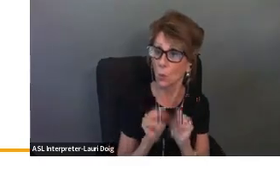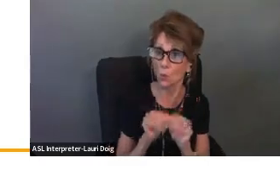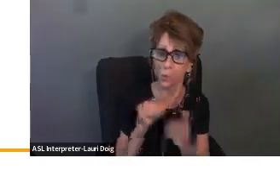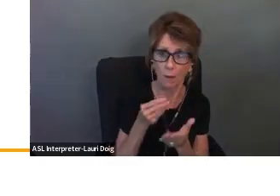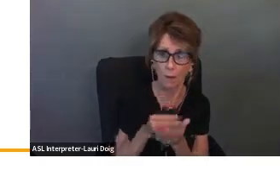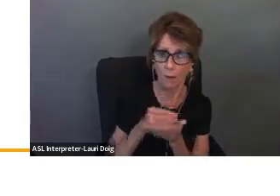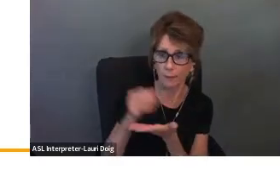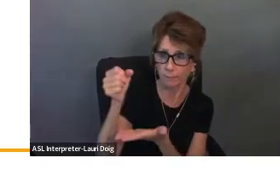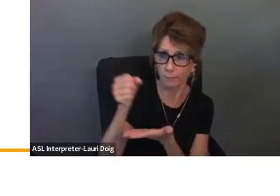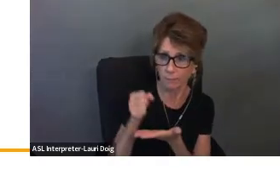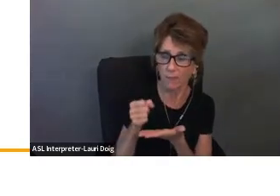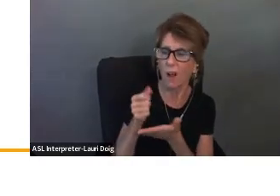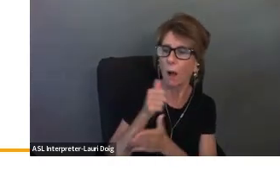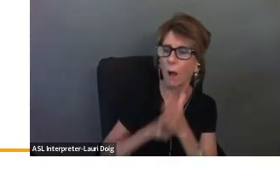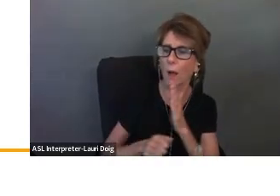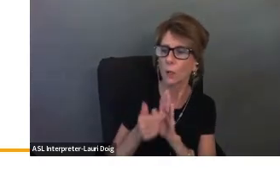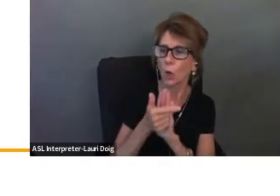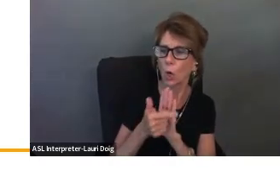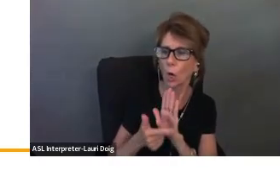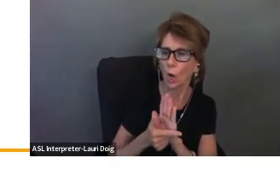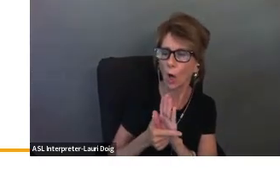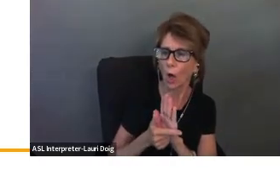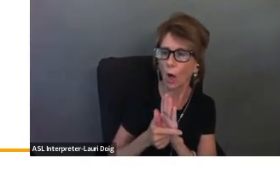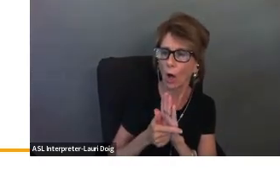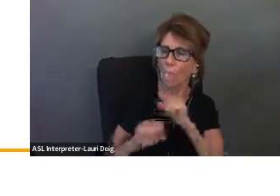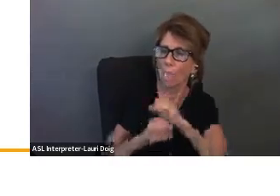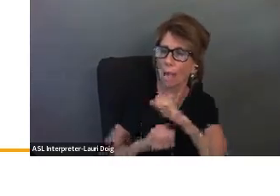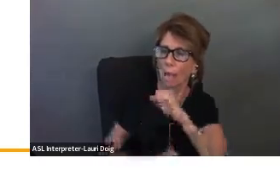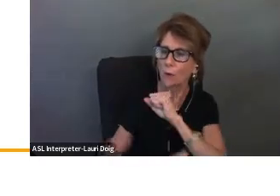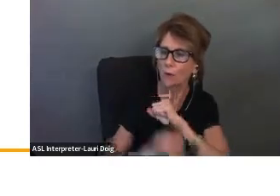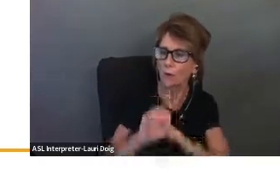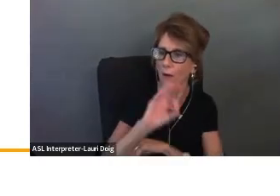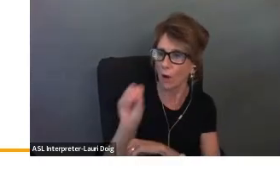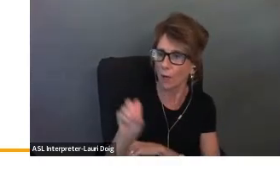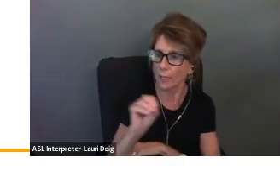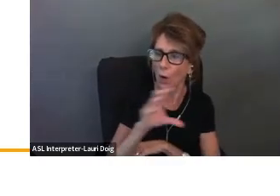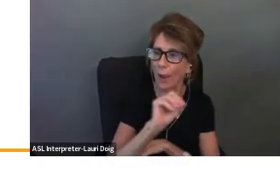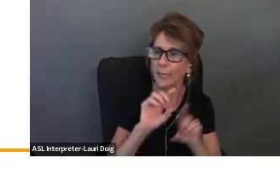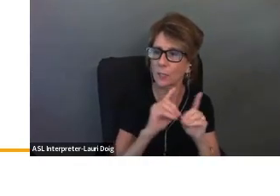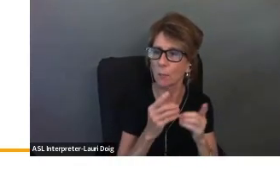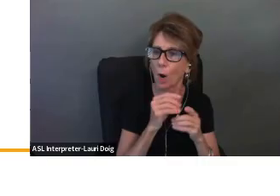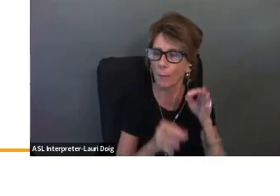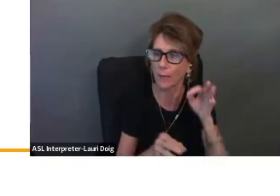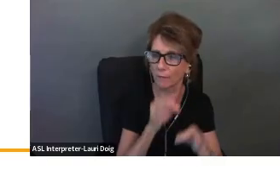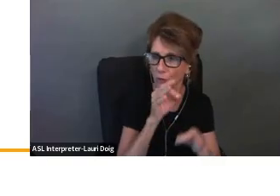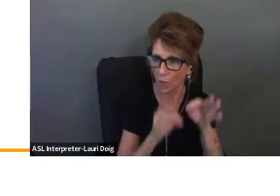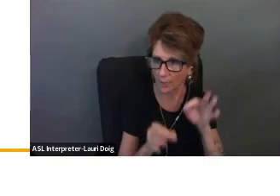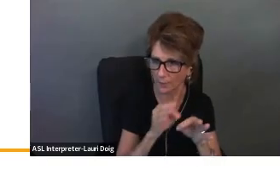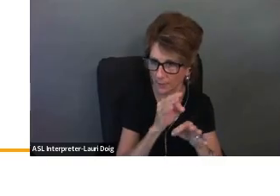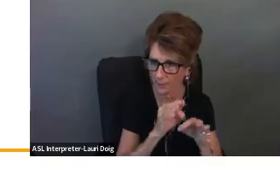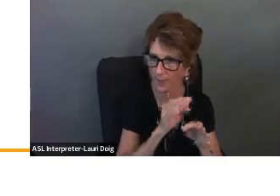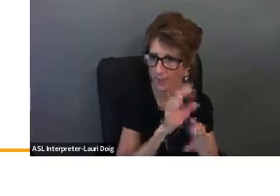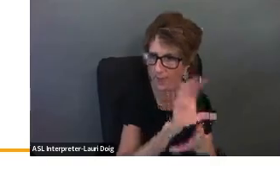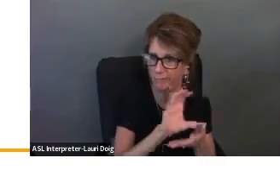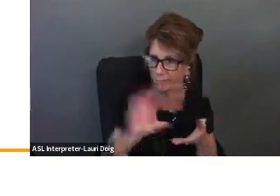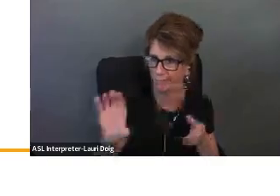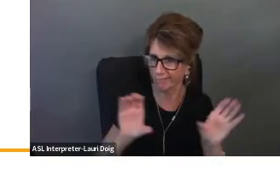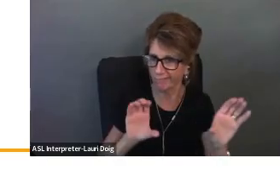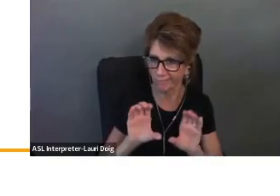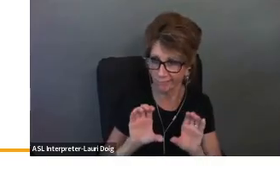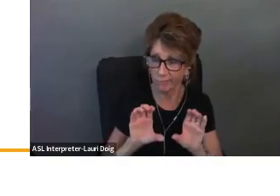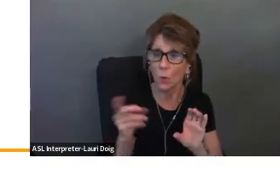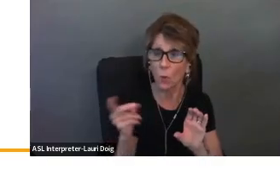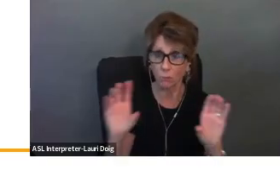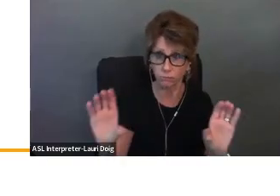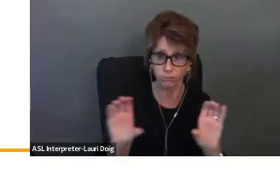the Law Foundation of Ontario and the Department of Justice Canada. Although it is financially supported by the Law Foundation and the